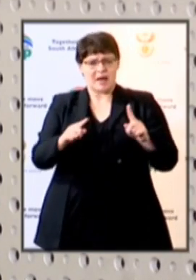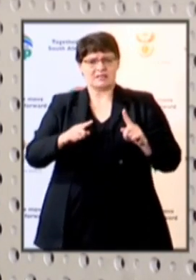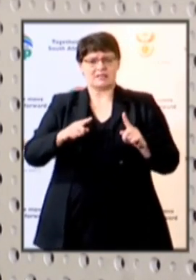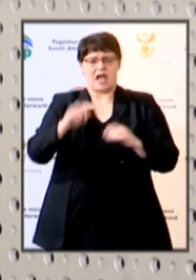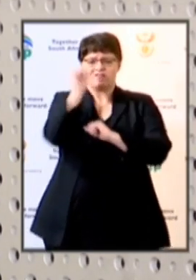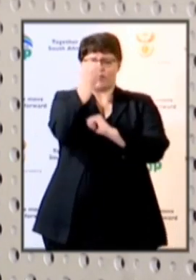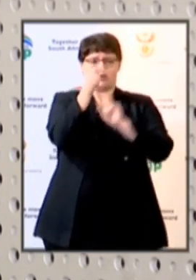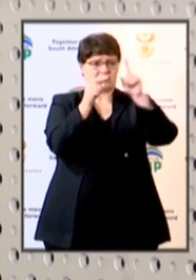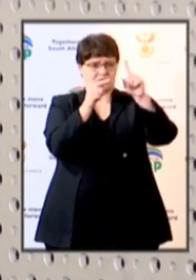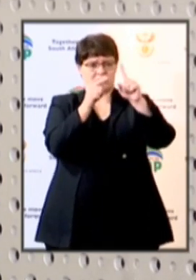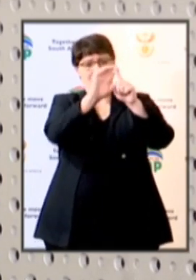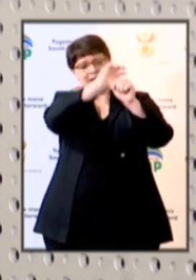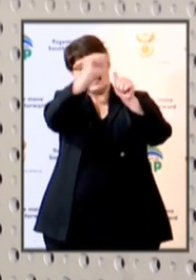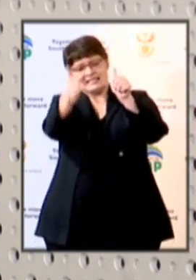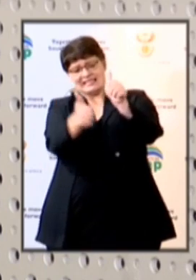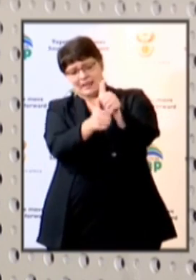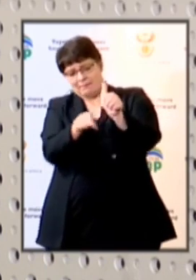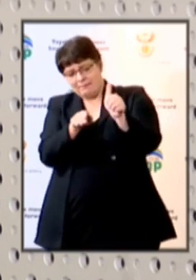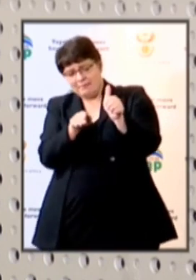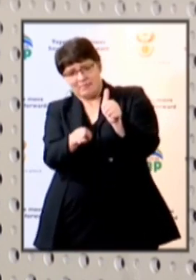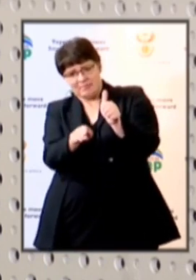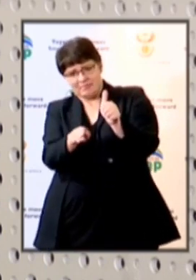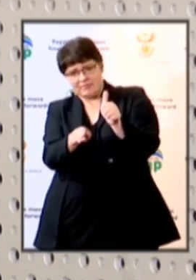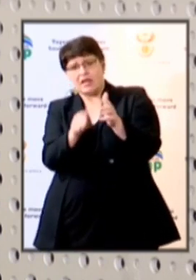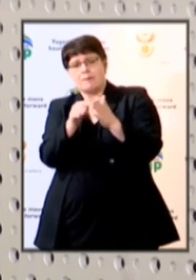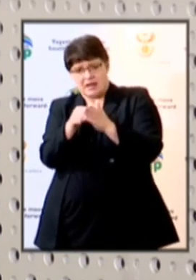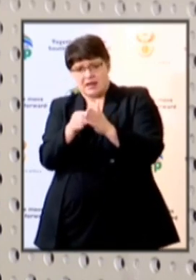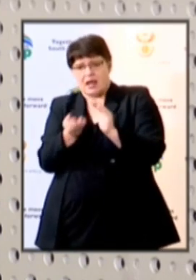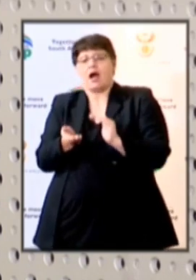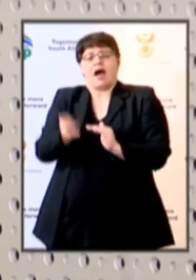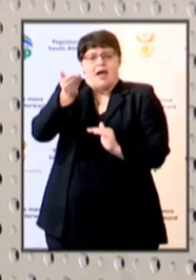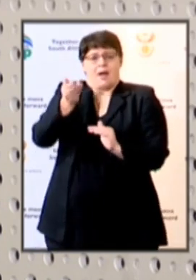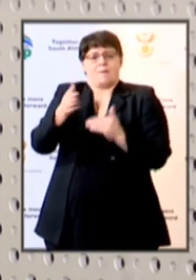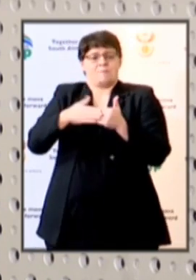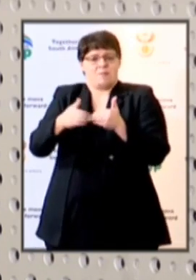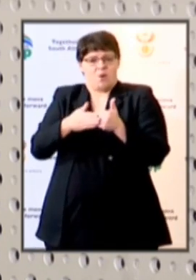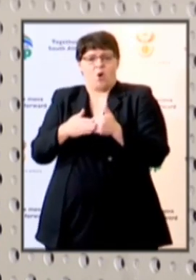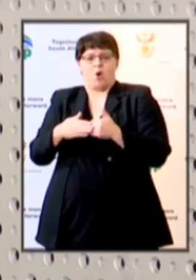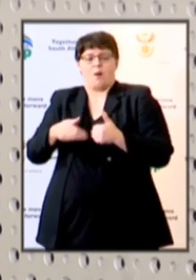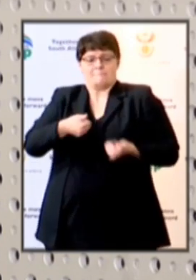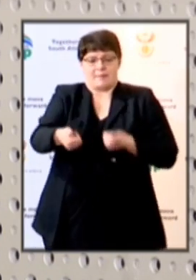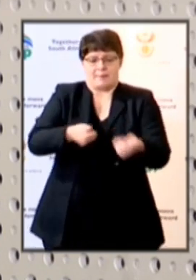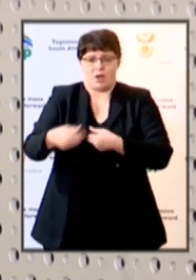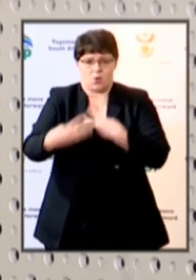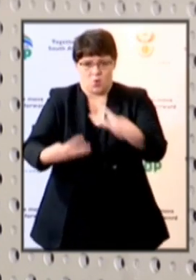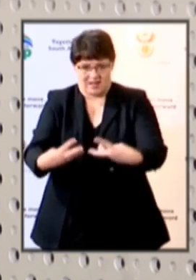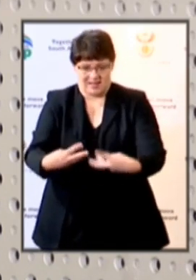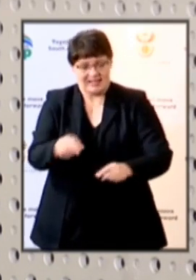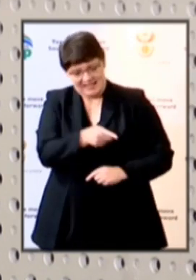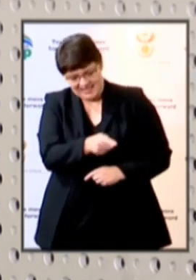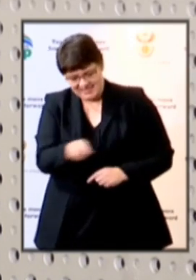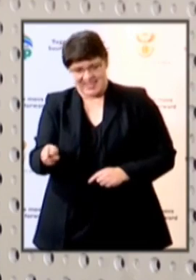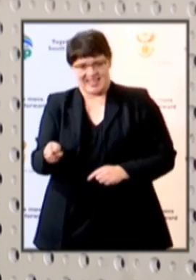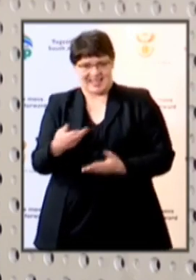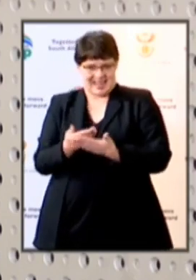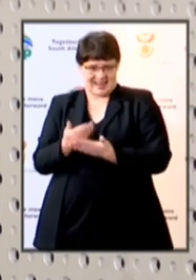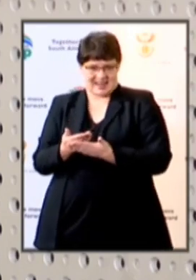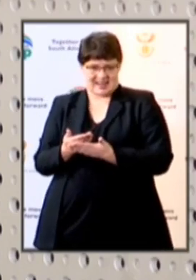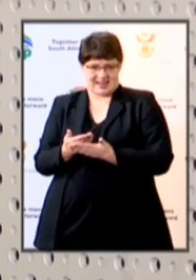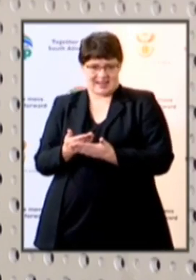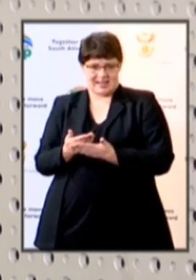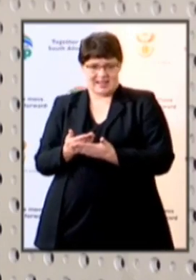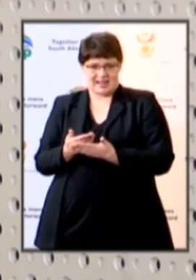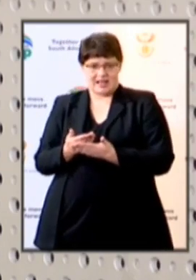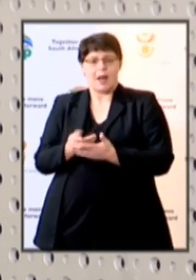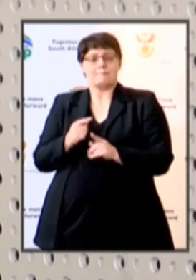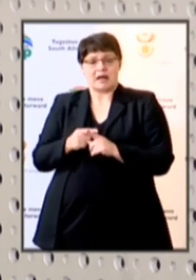manufacturing will have a higher number of workers, a higher proportion of workers who will be able to return